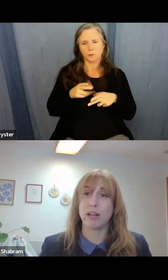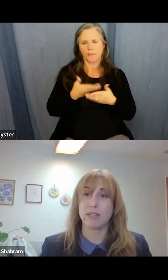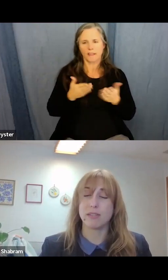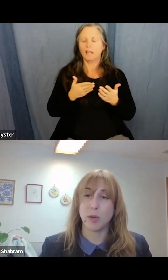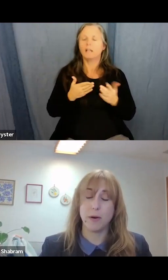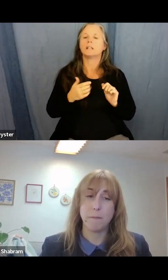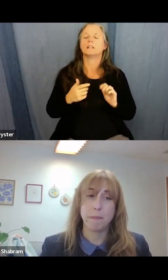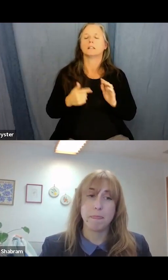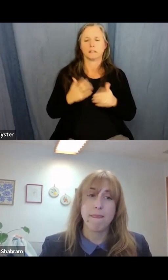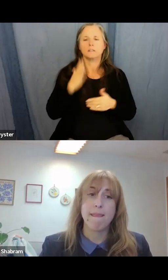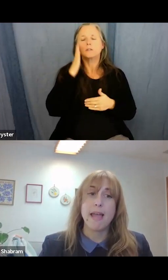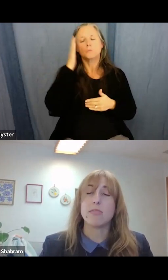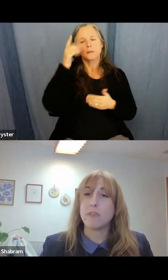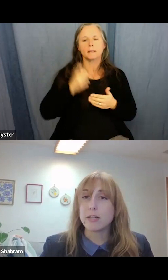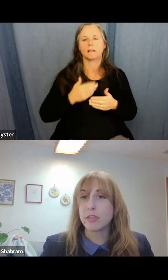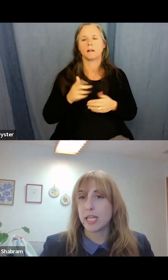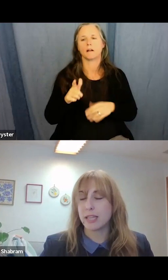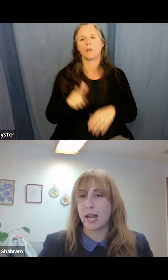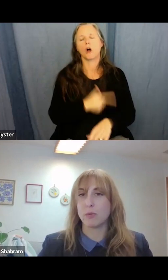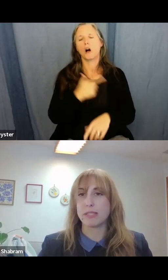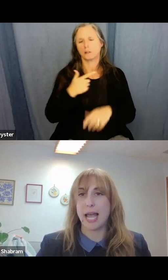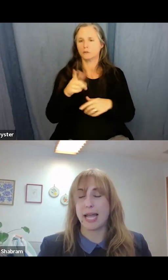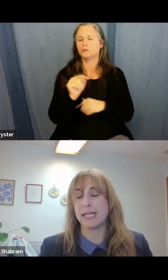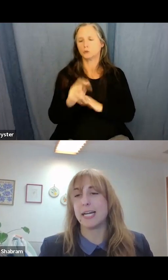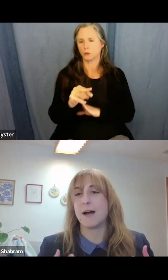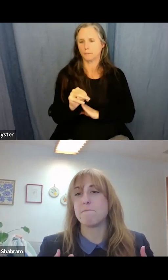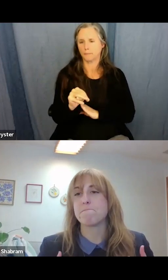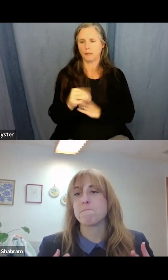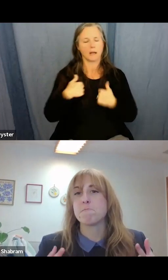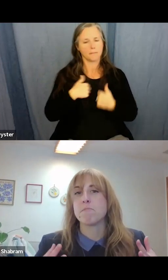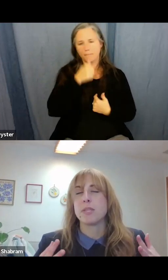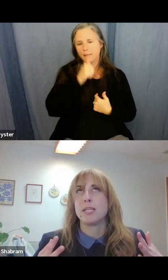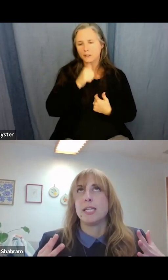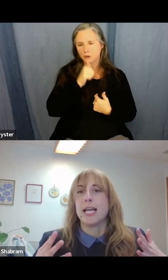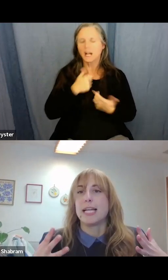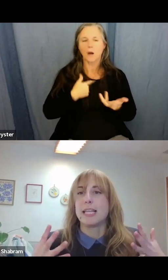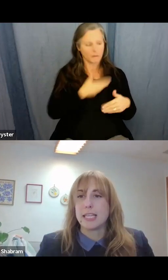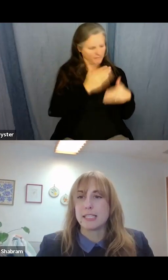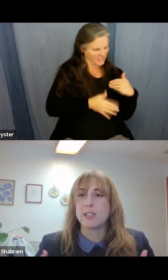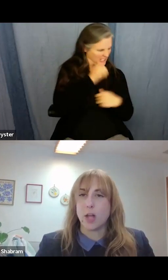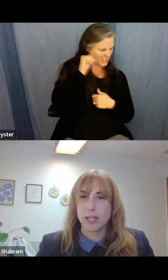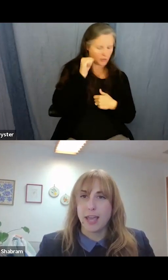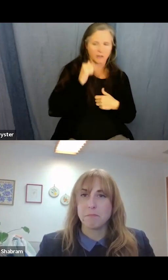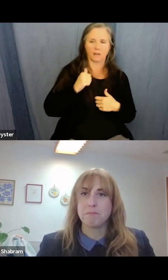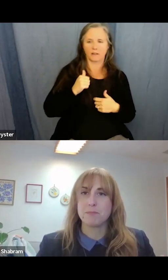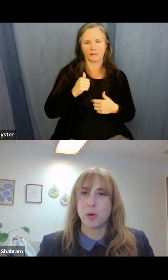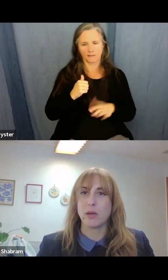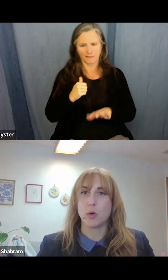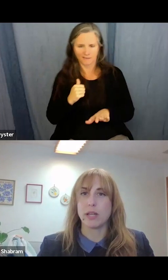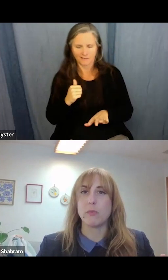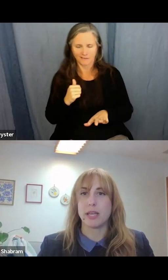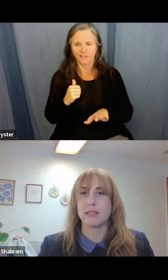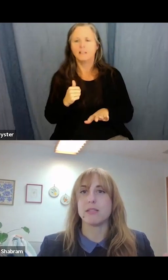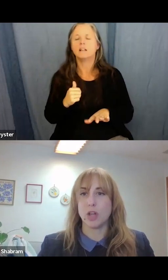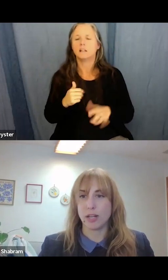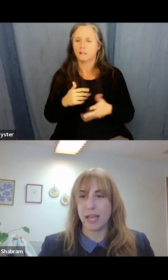sexual violence as well. And the final thing that I will say is that this is the long game, right?